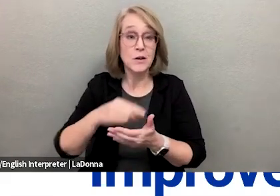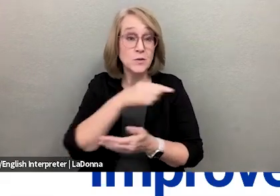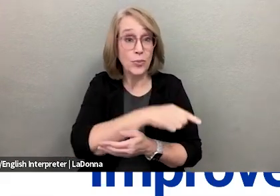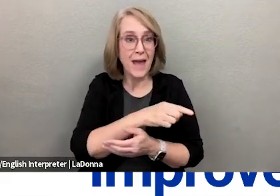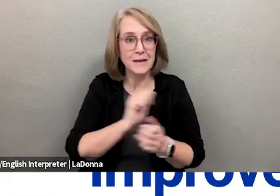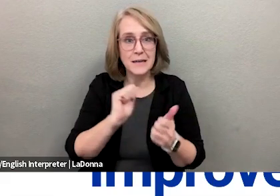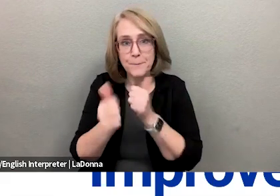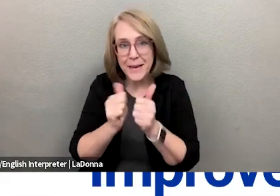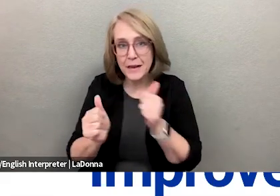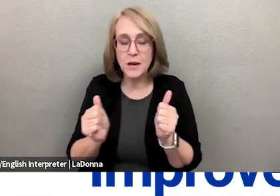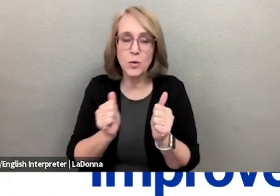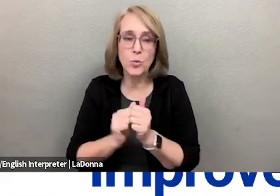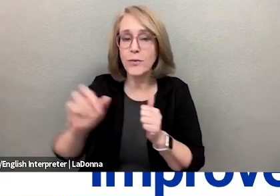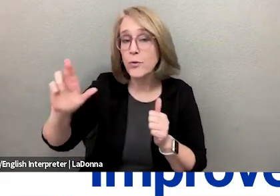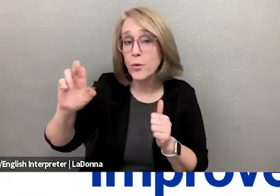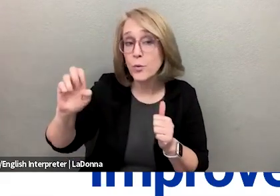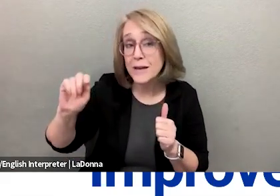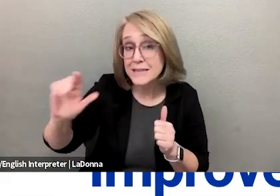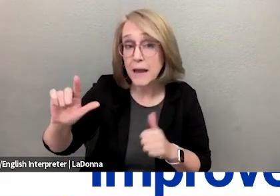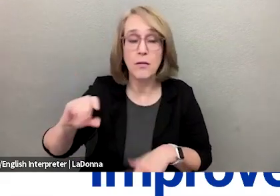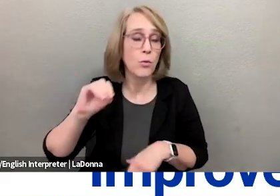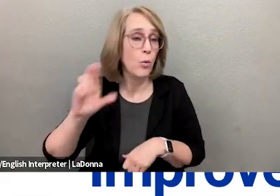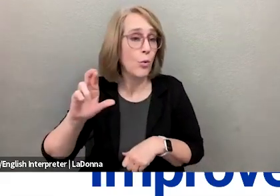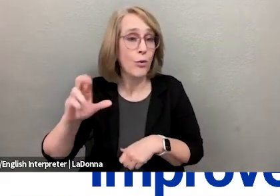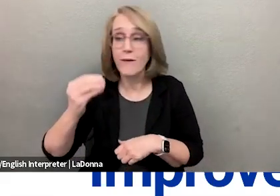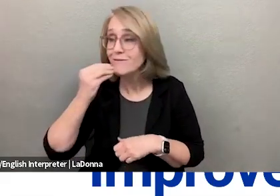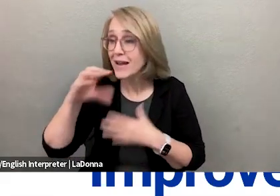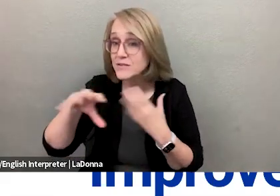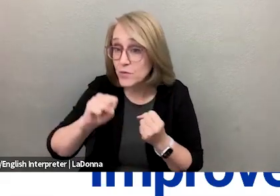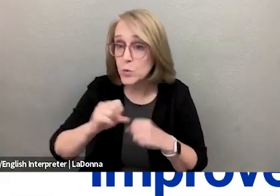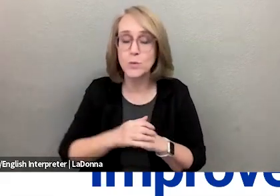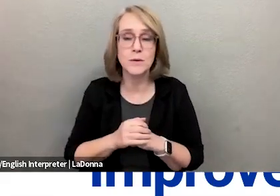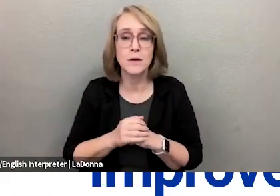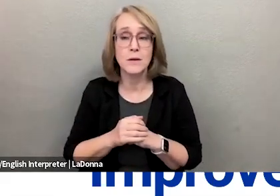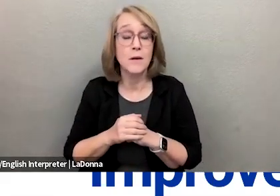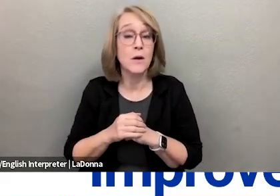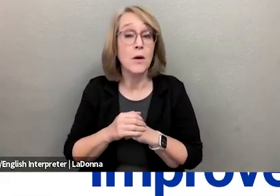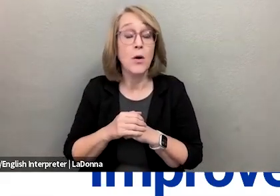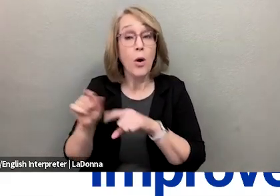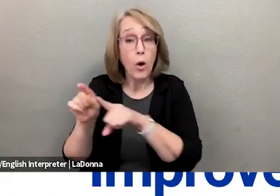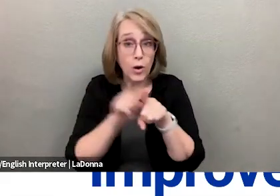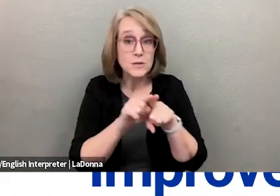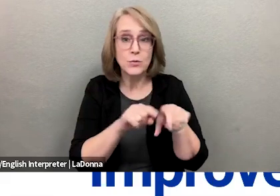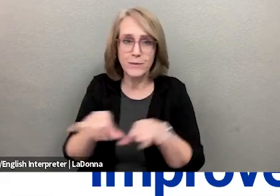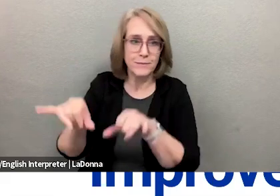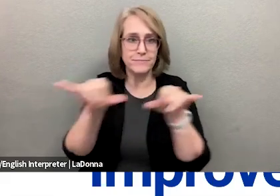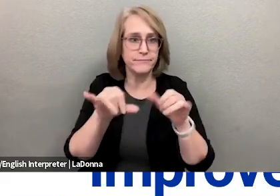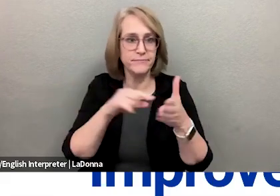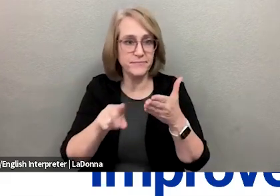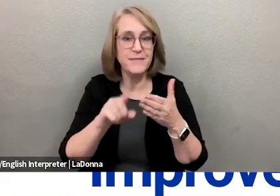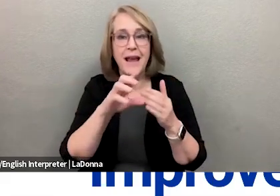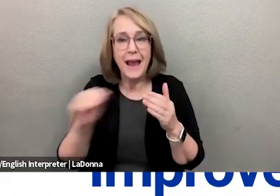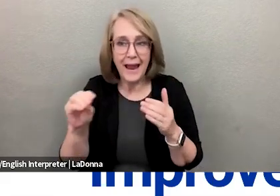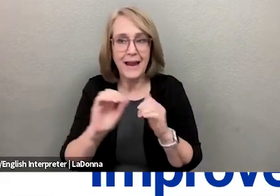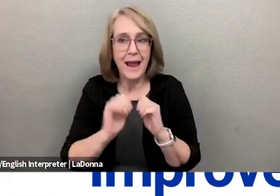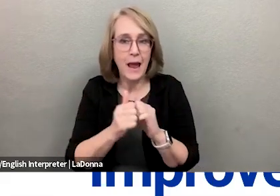or fast food for the same labor pool. We can think about stabilizing schedules and addressing benefit cliffs and plateaus for